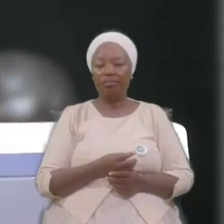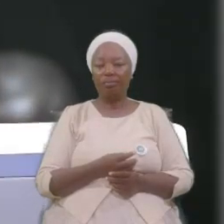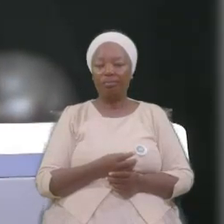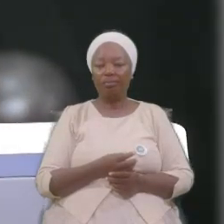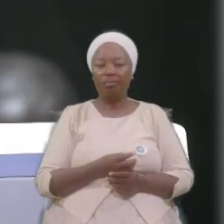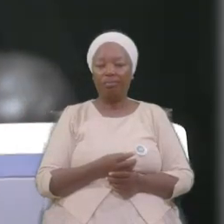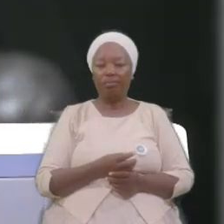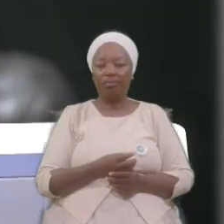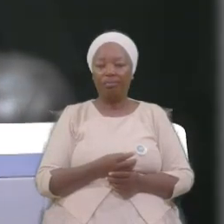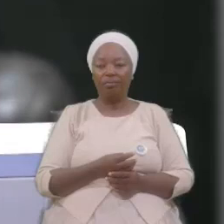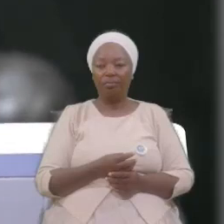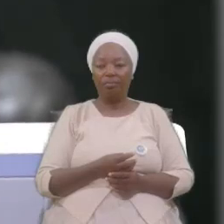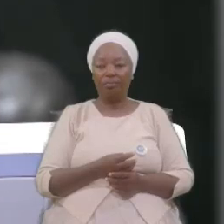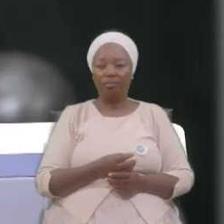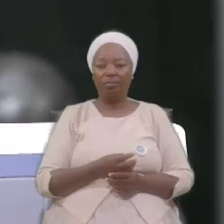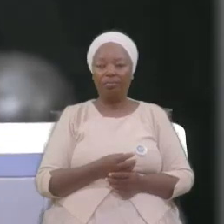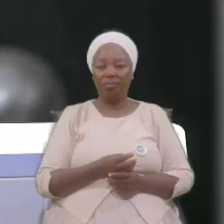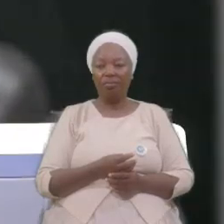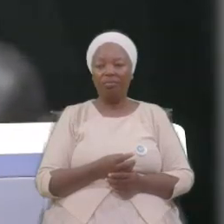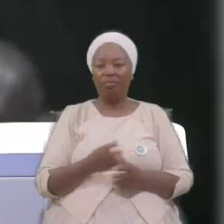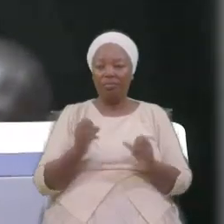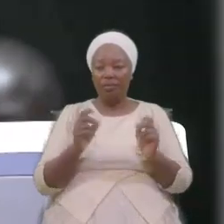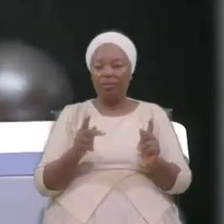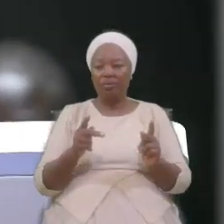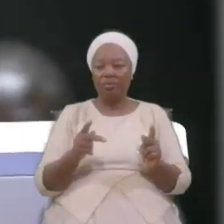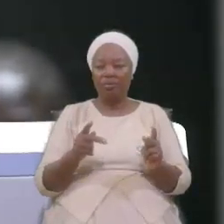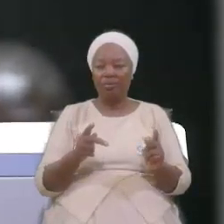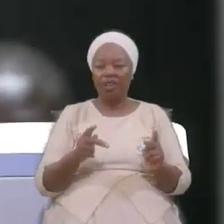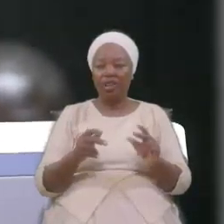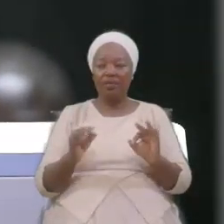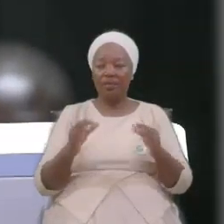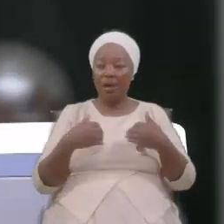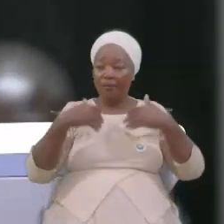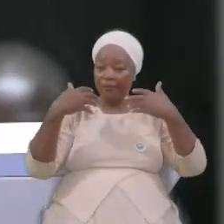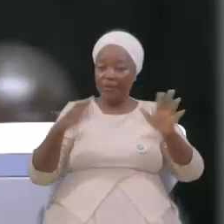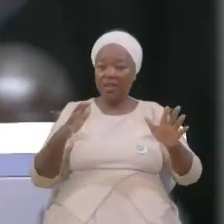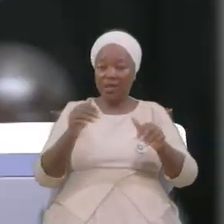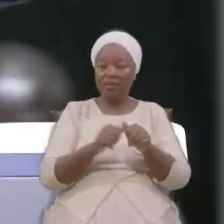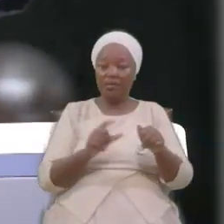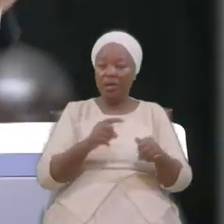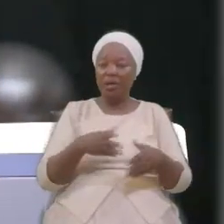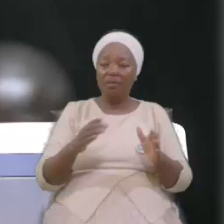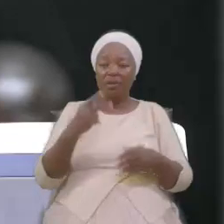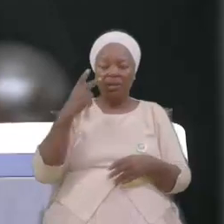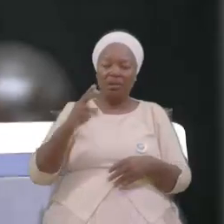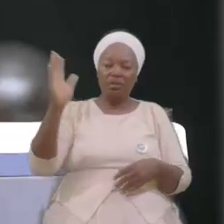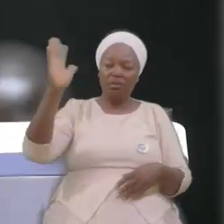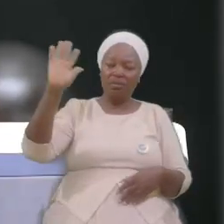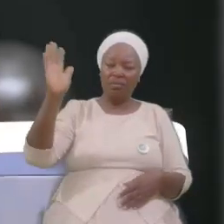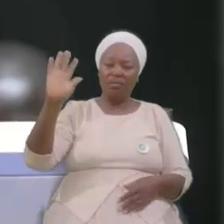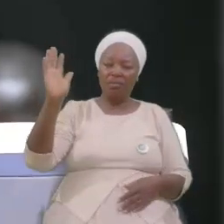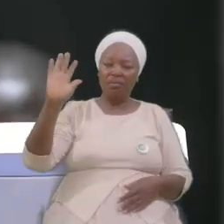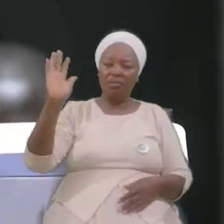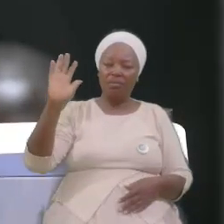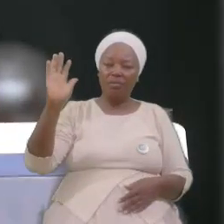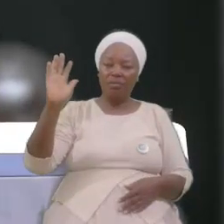I'm seeing just a few. Okay, please, if we have covered all of them, what about on the left here?